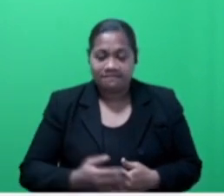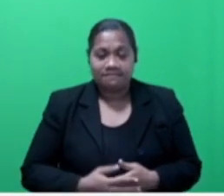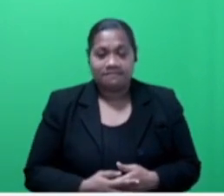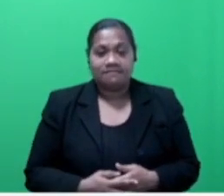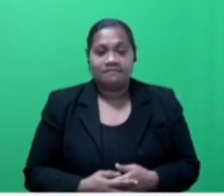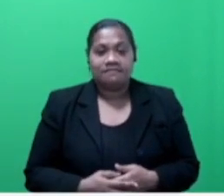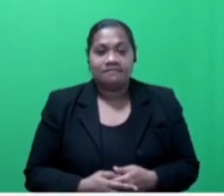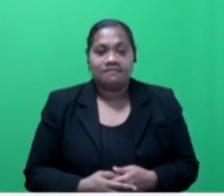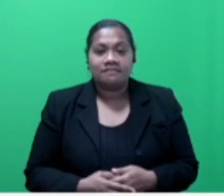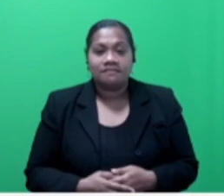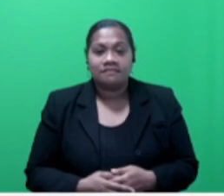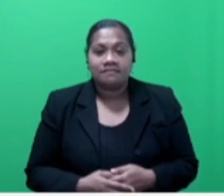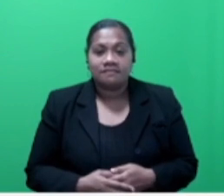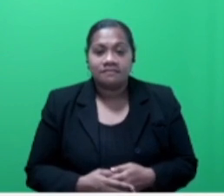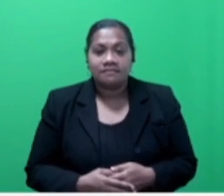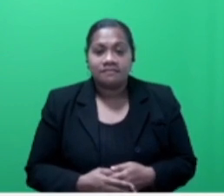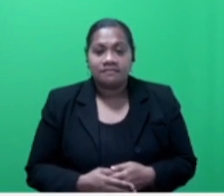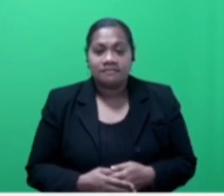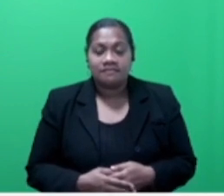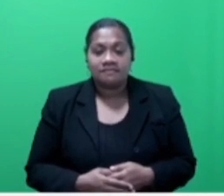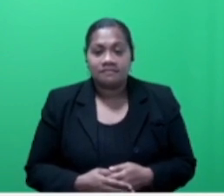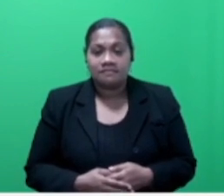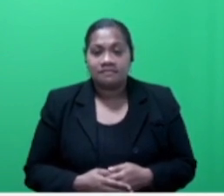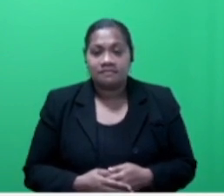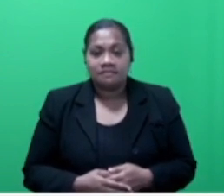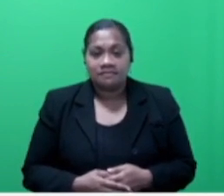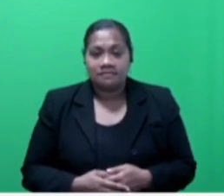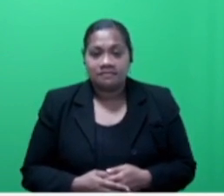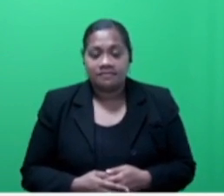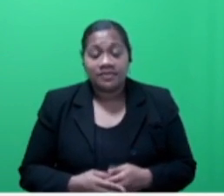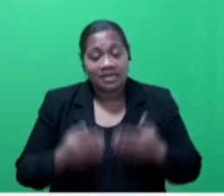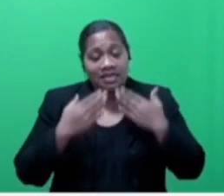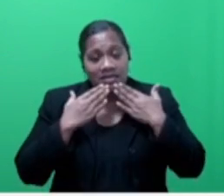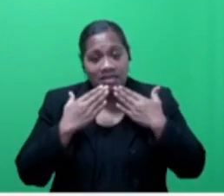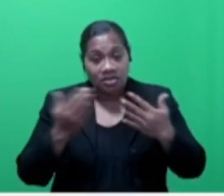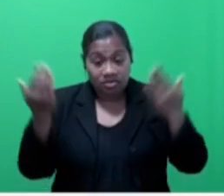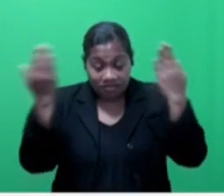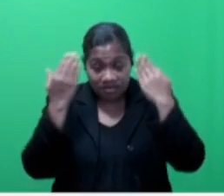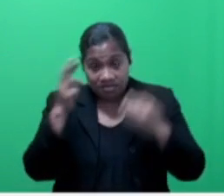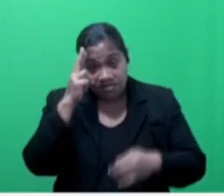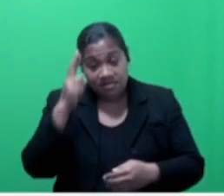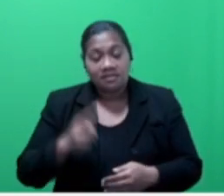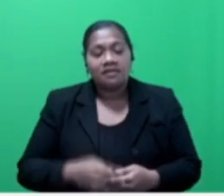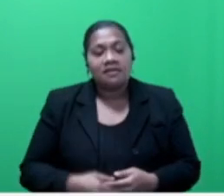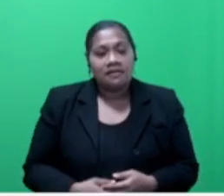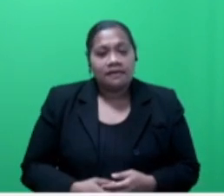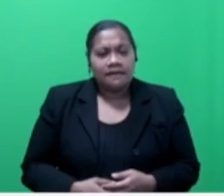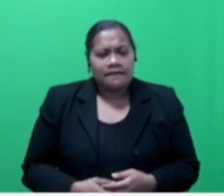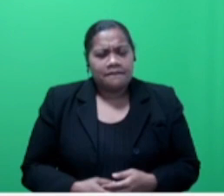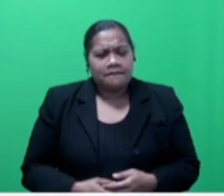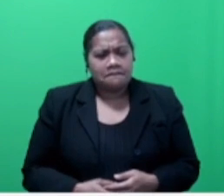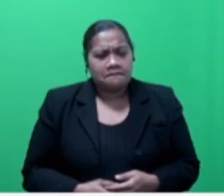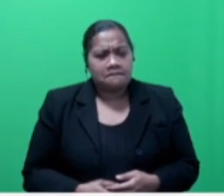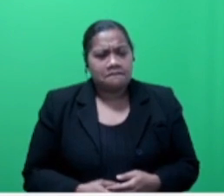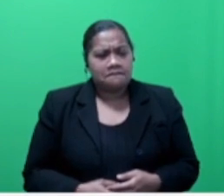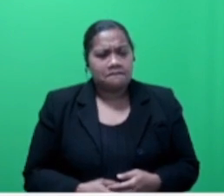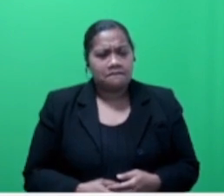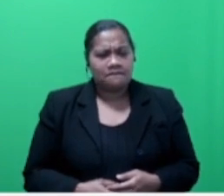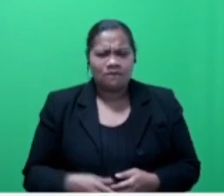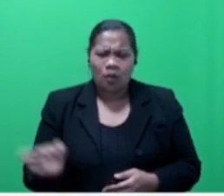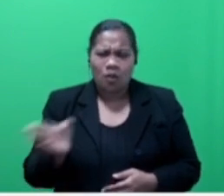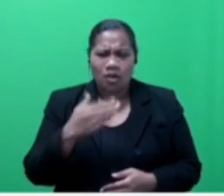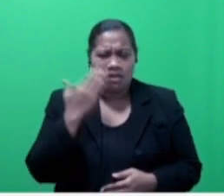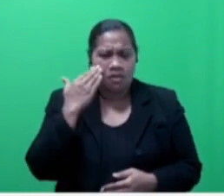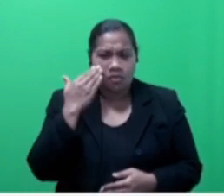Sayed-Khaiyum. You have the floor, sir. Thank you, Mr. Speaker, sir. Mr. Speaker, sir, there's no doubt that and we're all aware